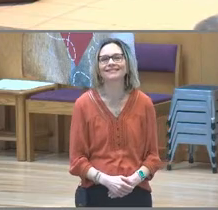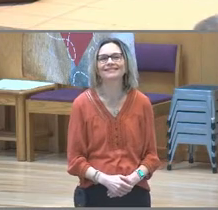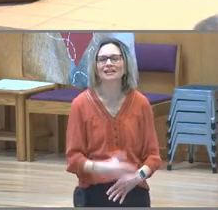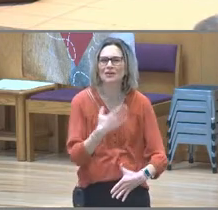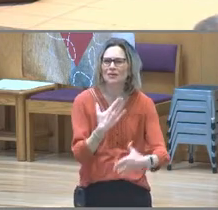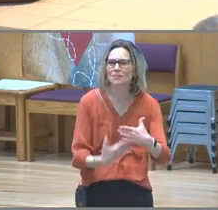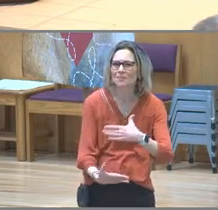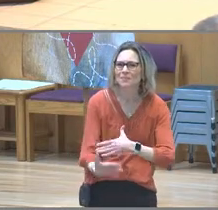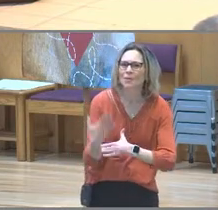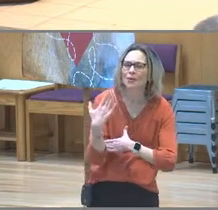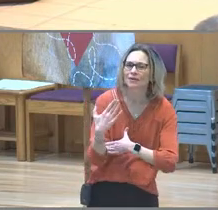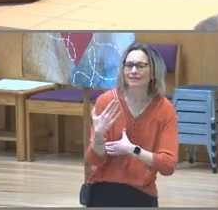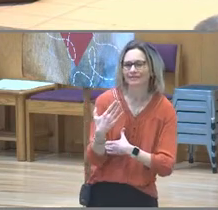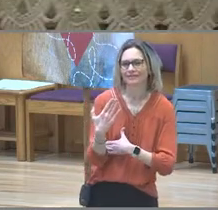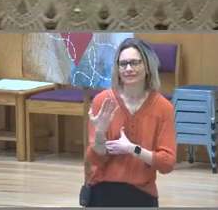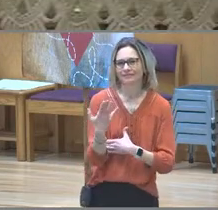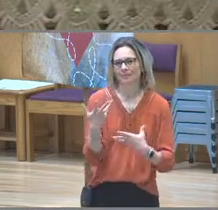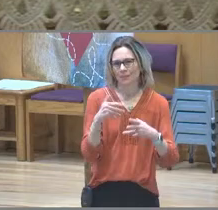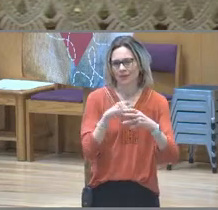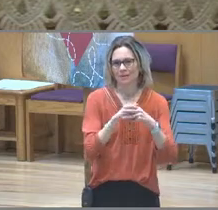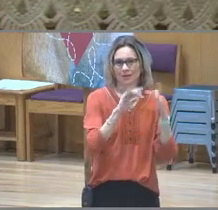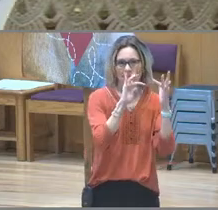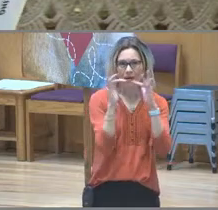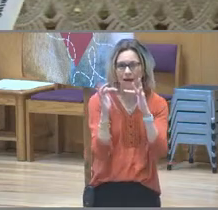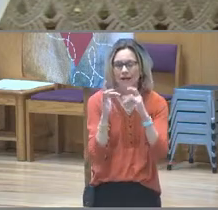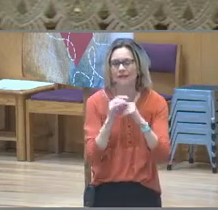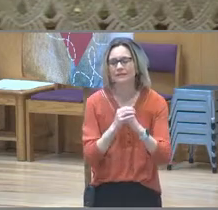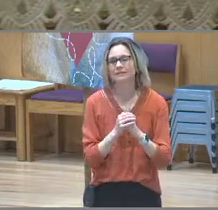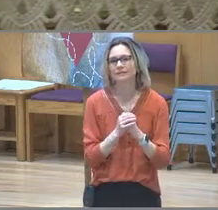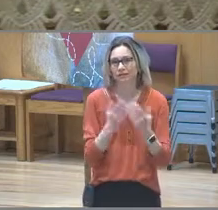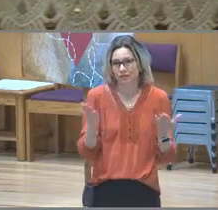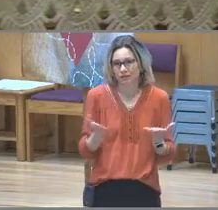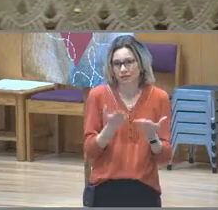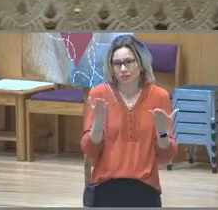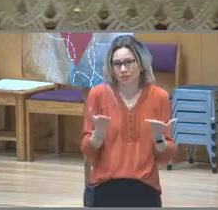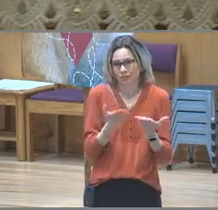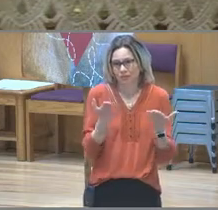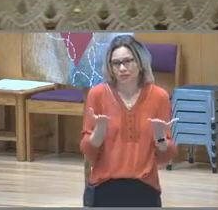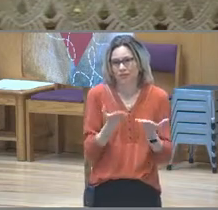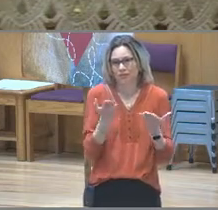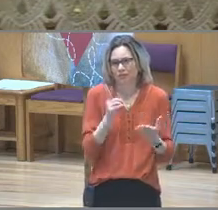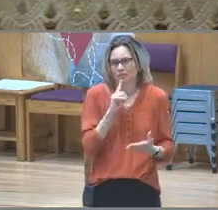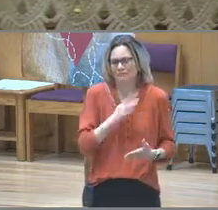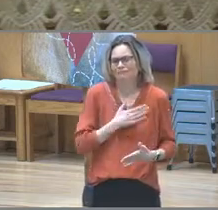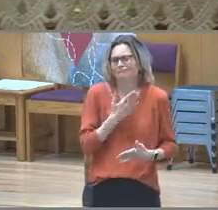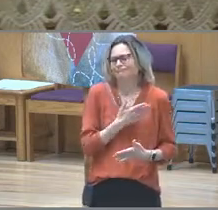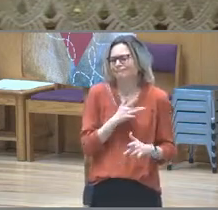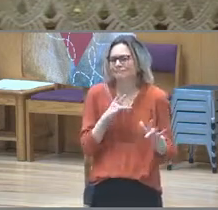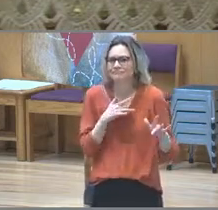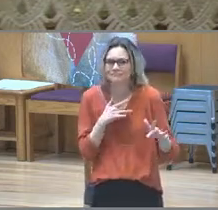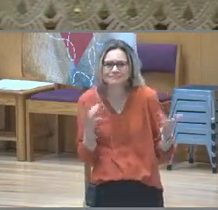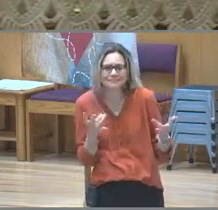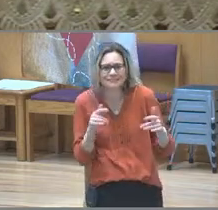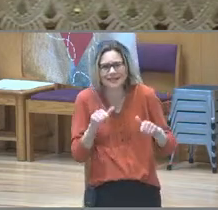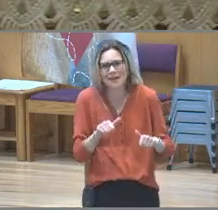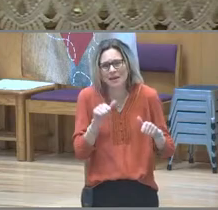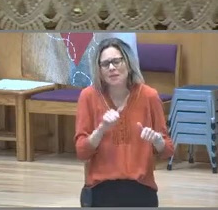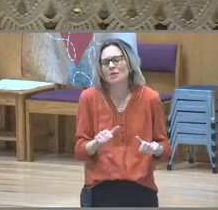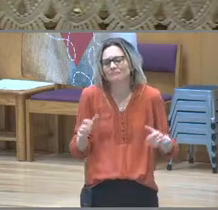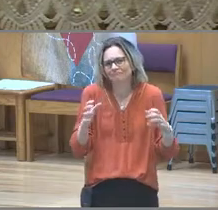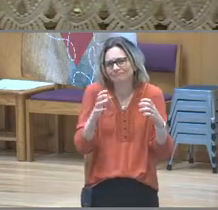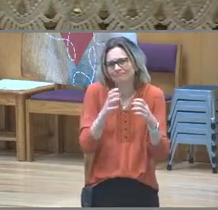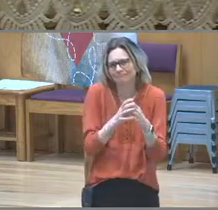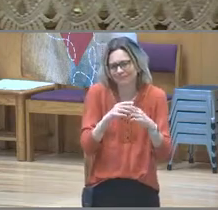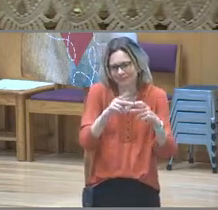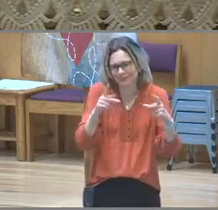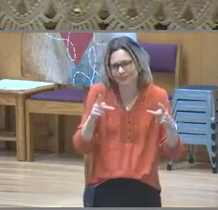Good morning for those of you who participate online, for those of you who are here in person. It's a joy and a delight that we are able to gather